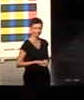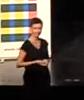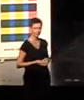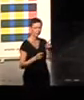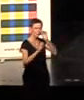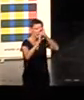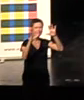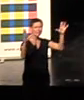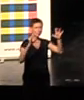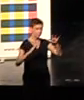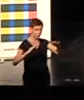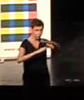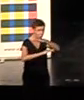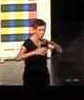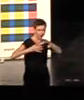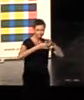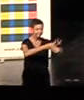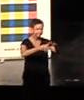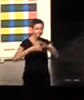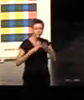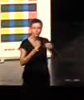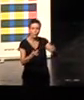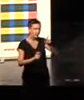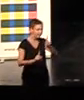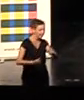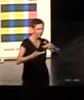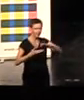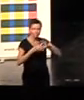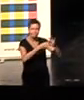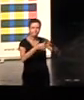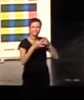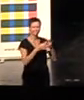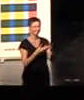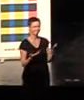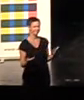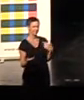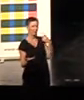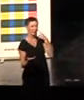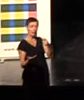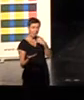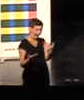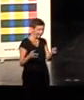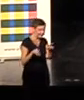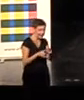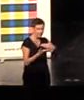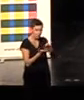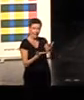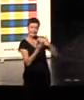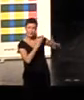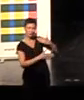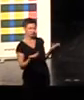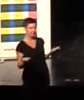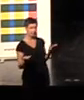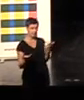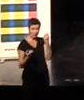imagine social cohesion toe in mage en de people who can not refer to common historie toekwam en roots of